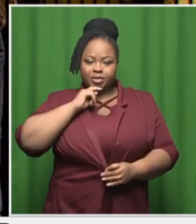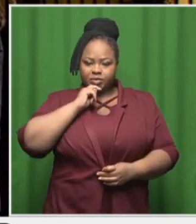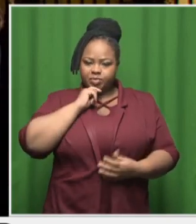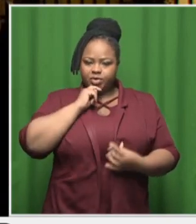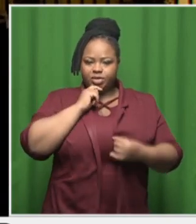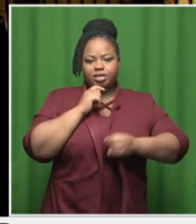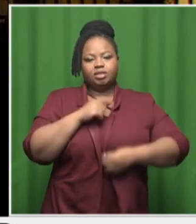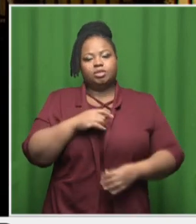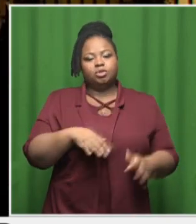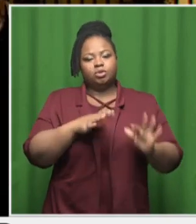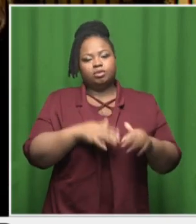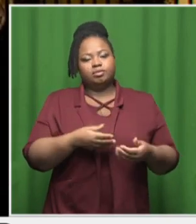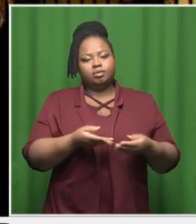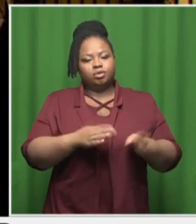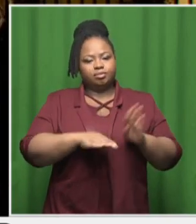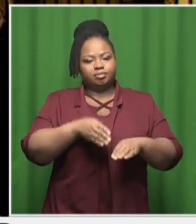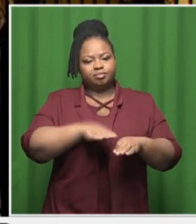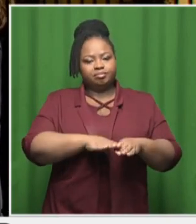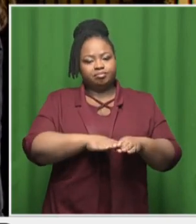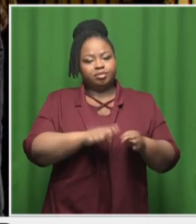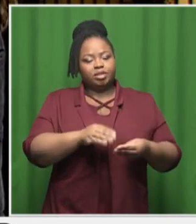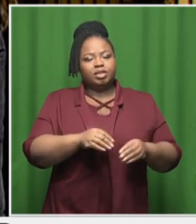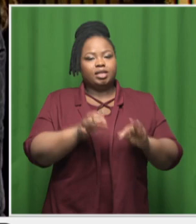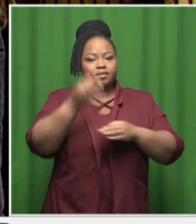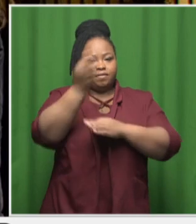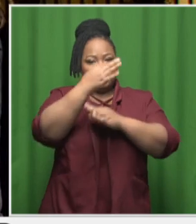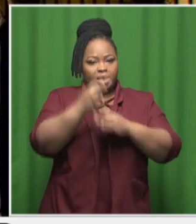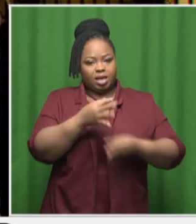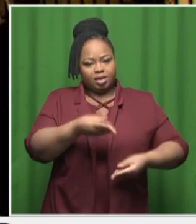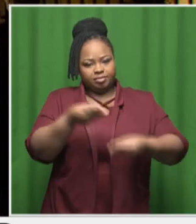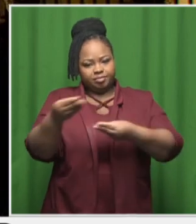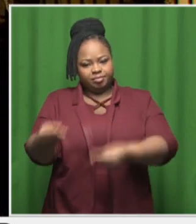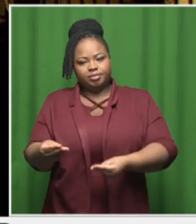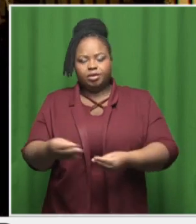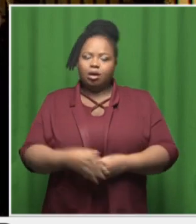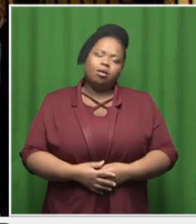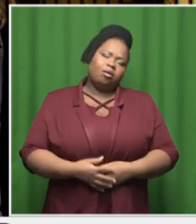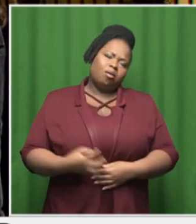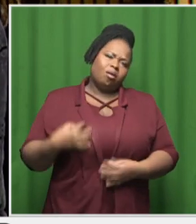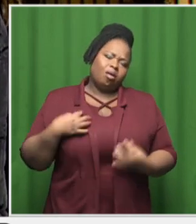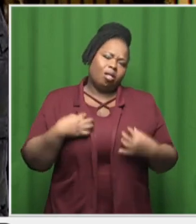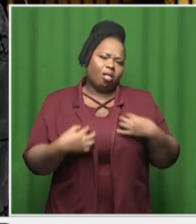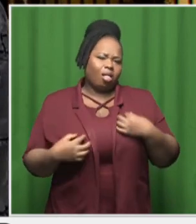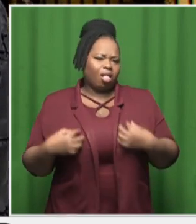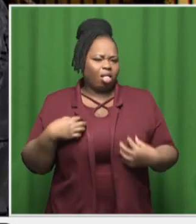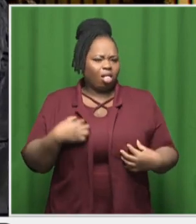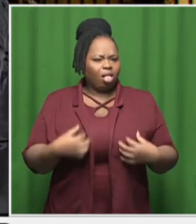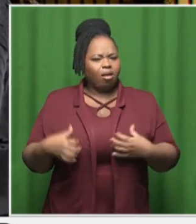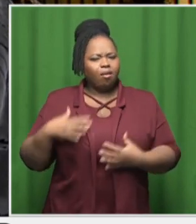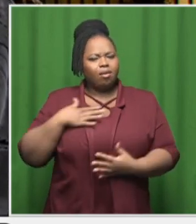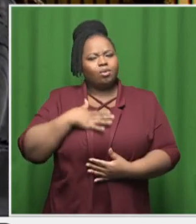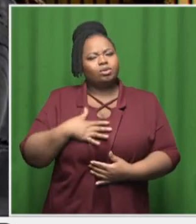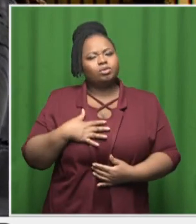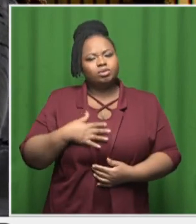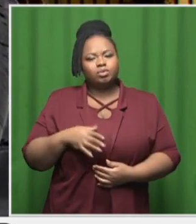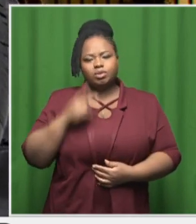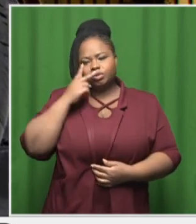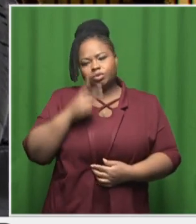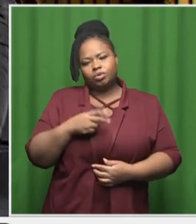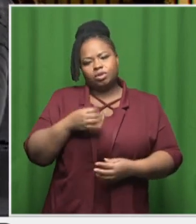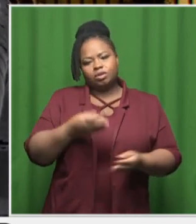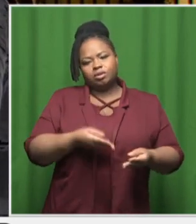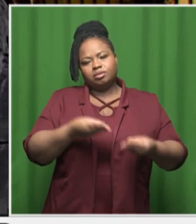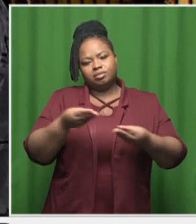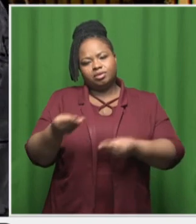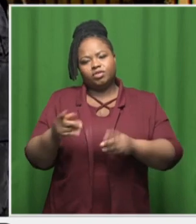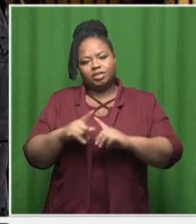show the handing over of the flag, that ceremony, and we were both saying how emotional that was. Especially when we saw that flag being handed